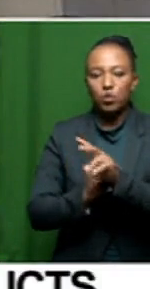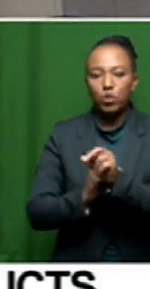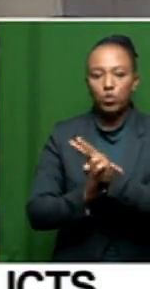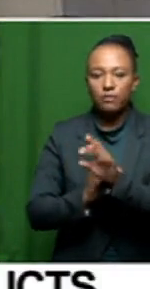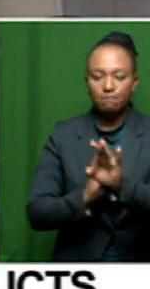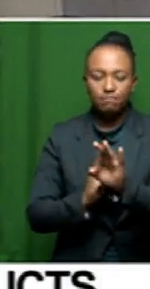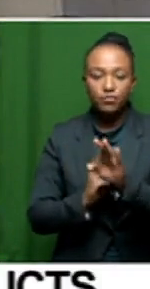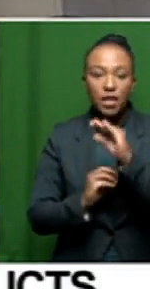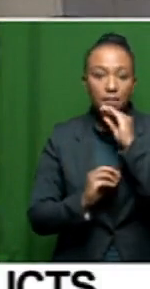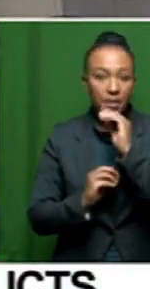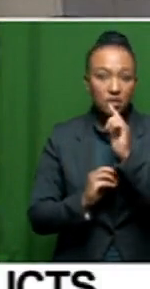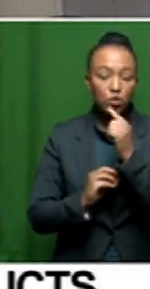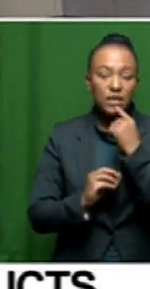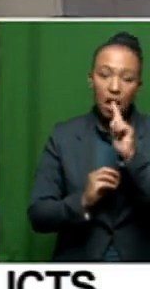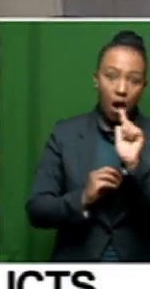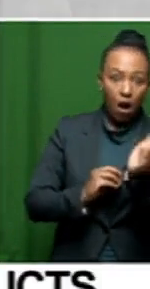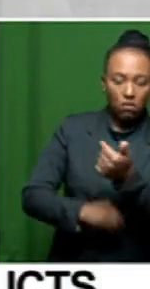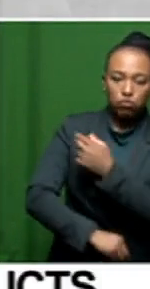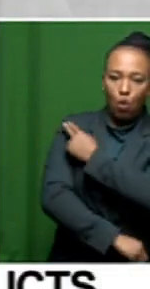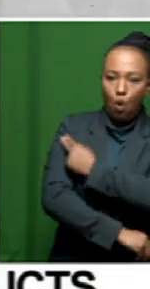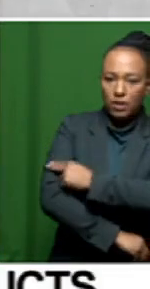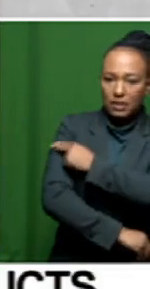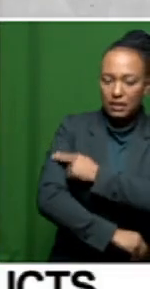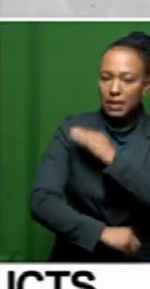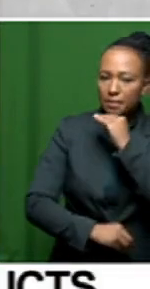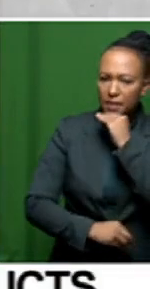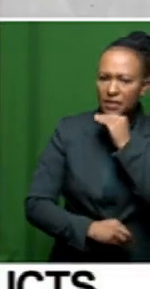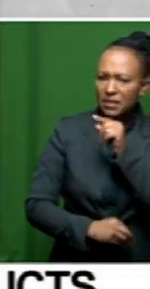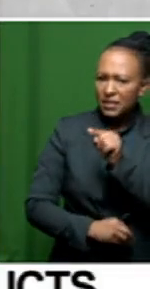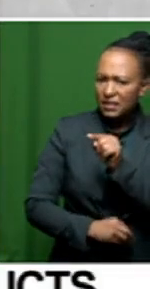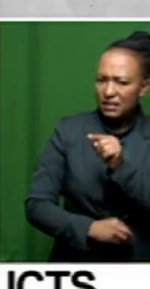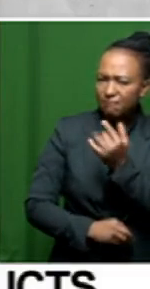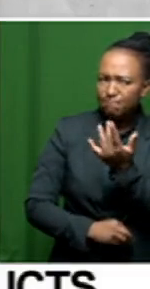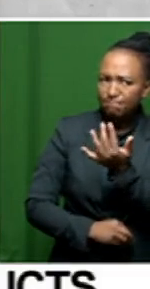2023. It's not to say the whole hospital is going to be